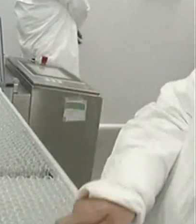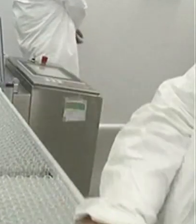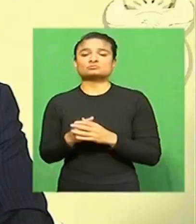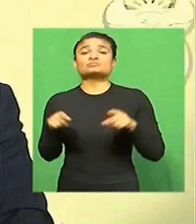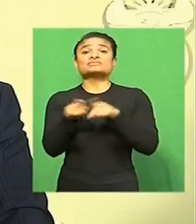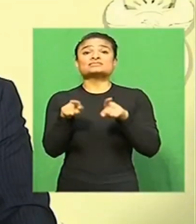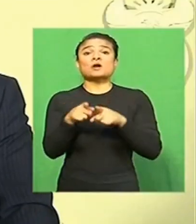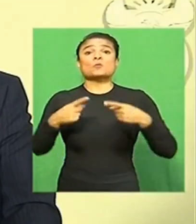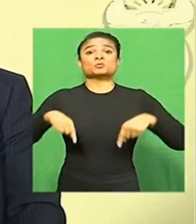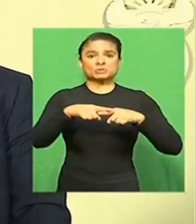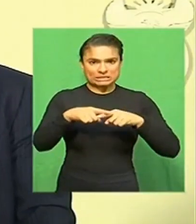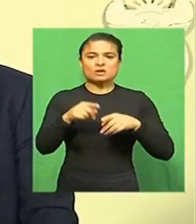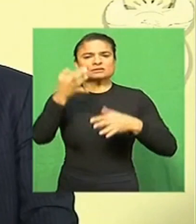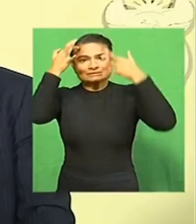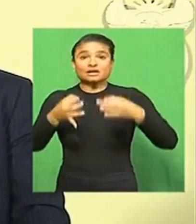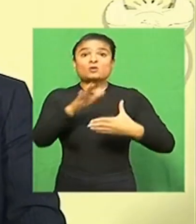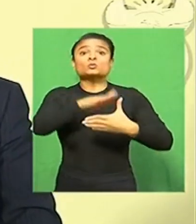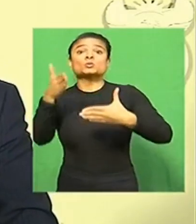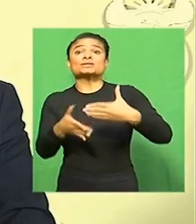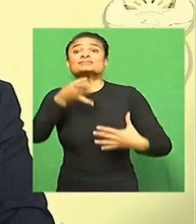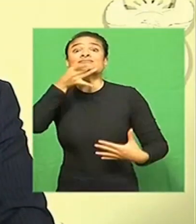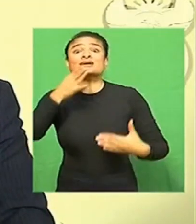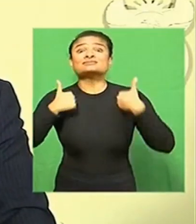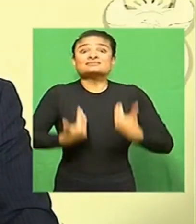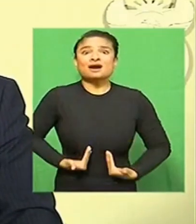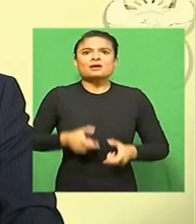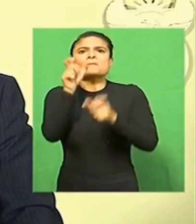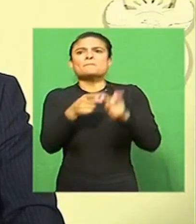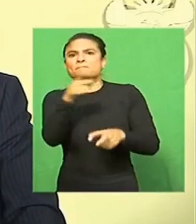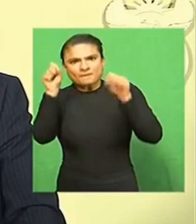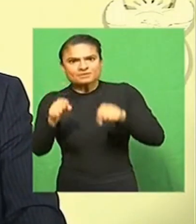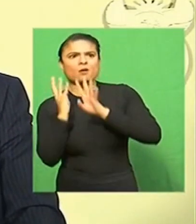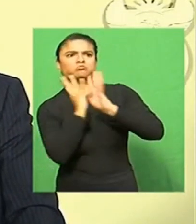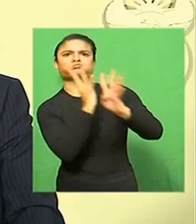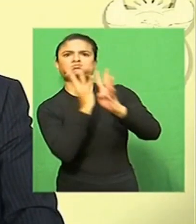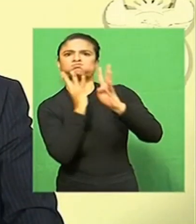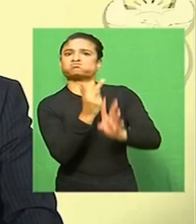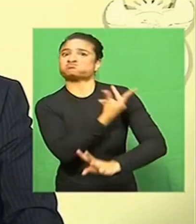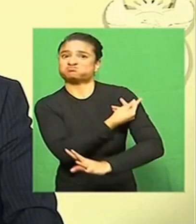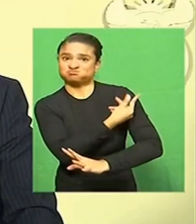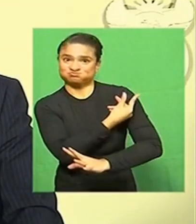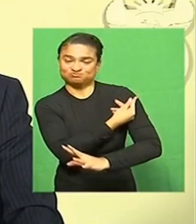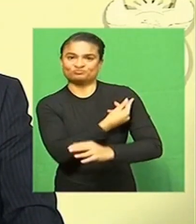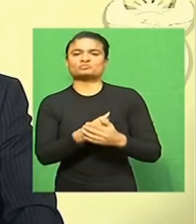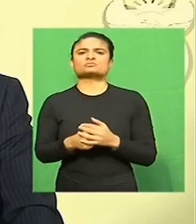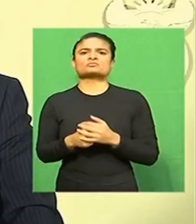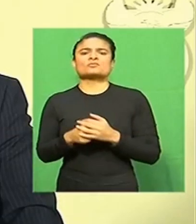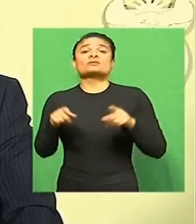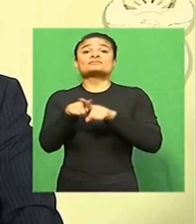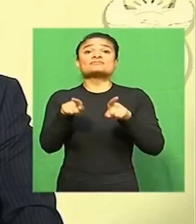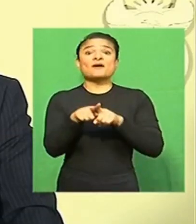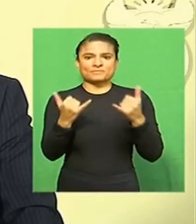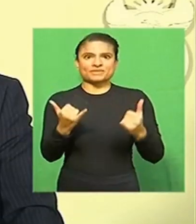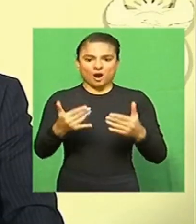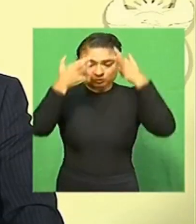We will now allow people between ages 18 and 34 to be vaccinated from